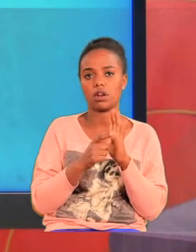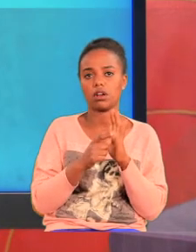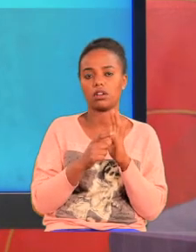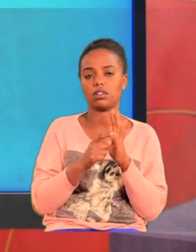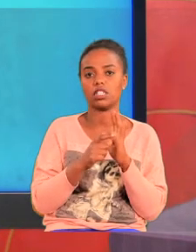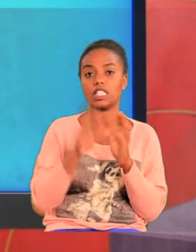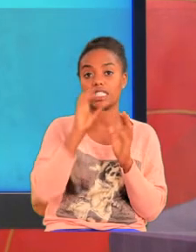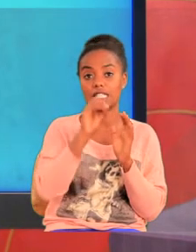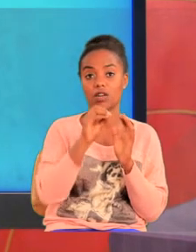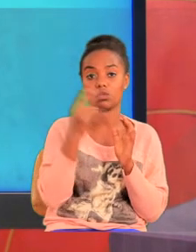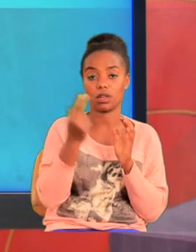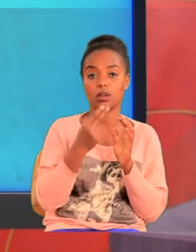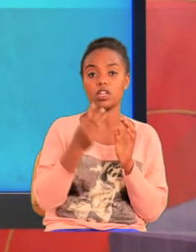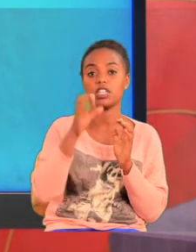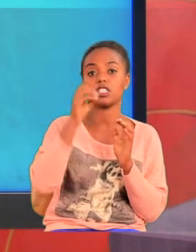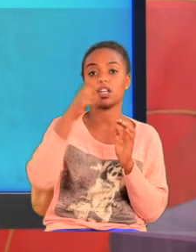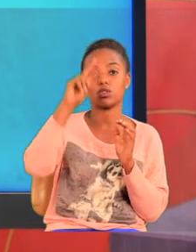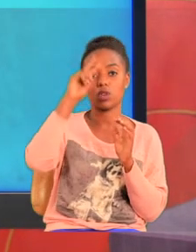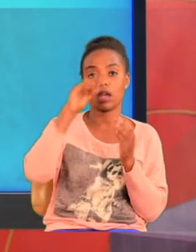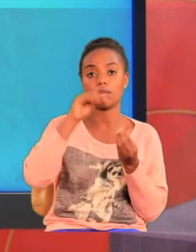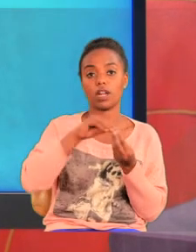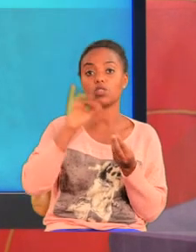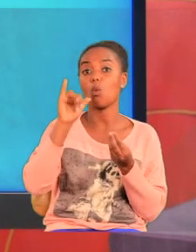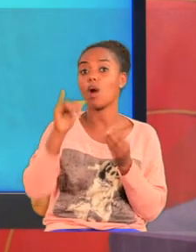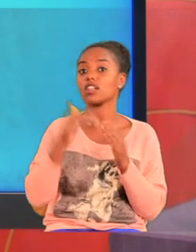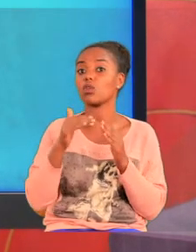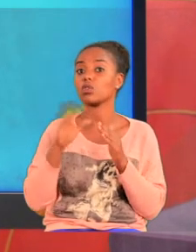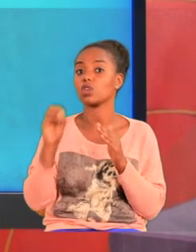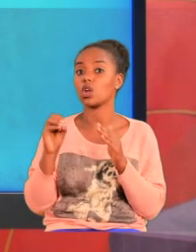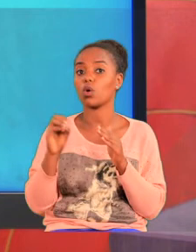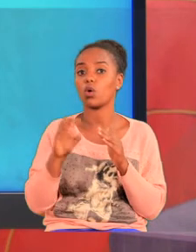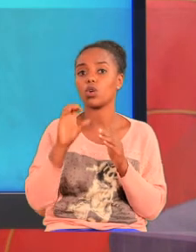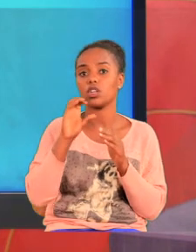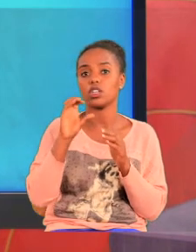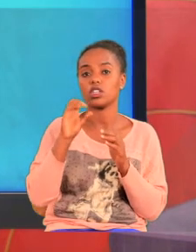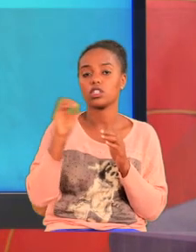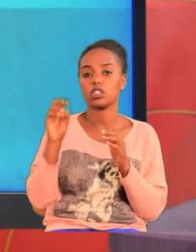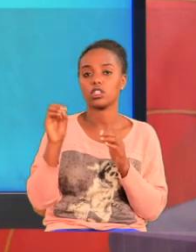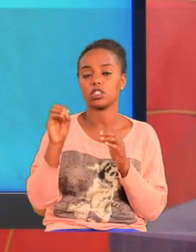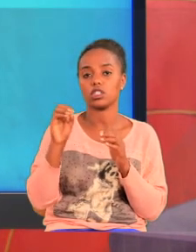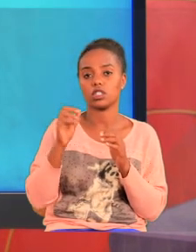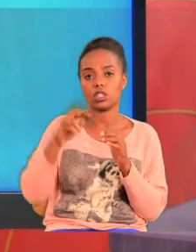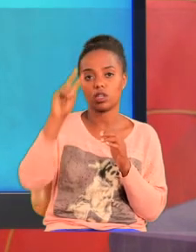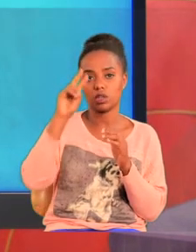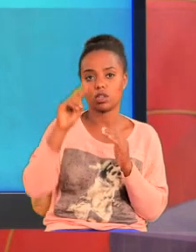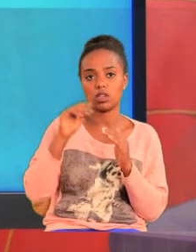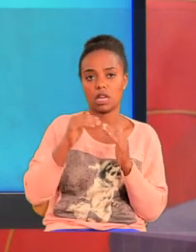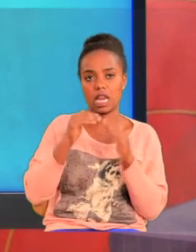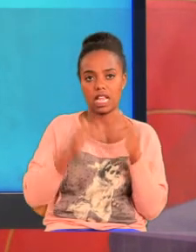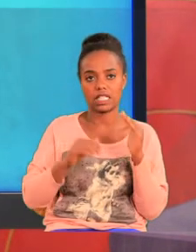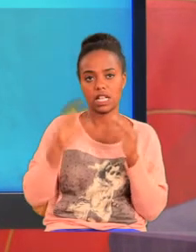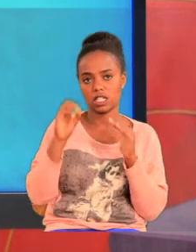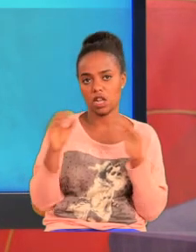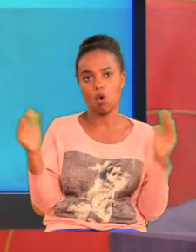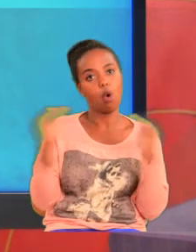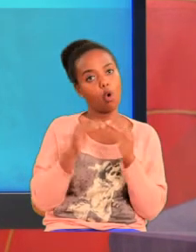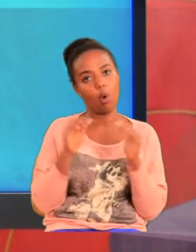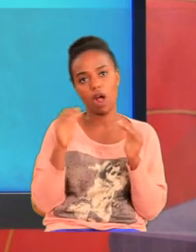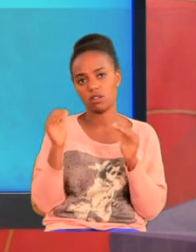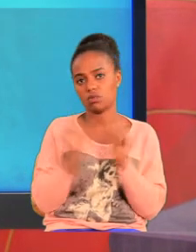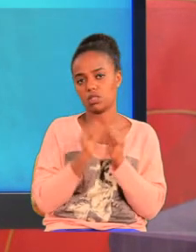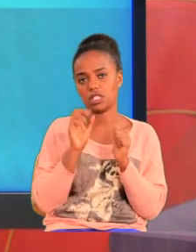here, 0 squared plus, if you take y to be 0, there's some, it can't be less than 0, it's equal to